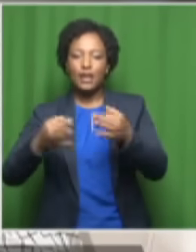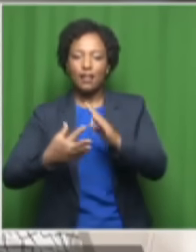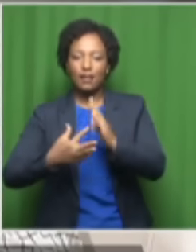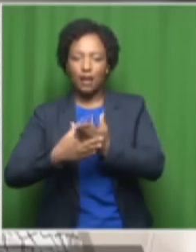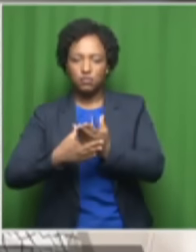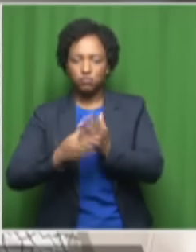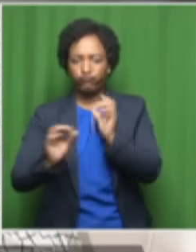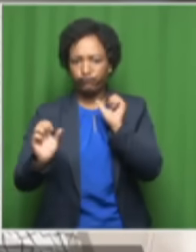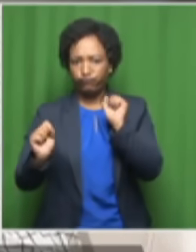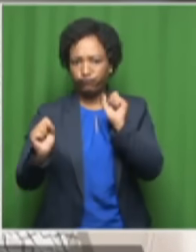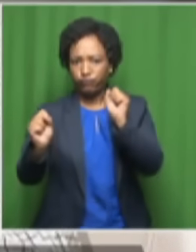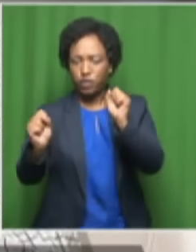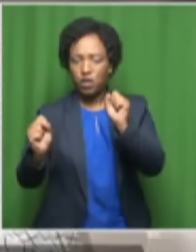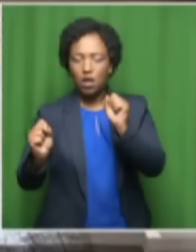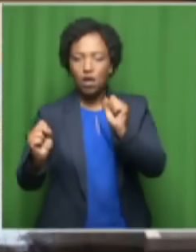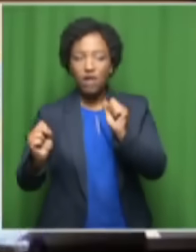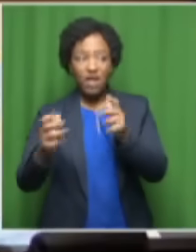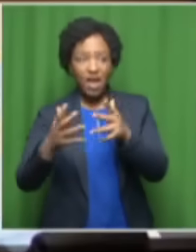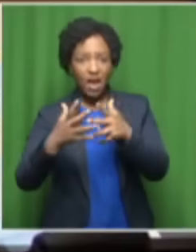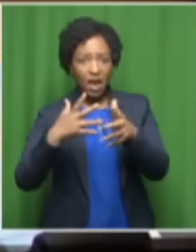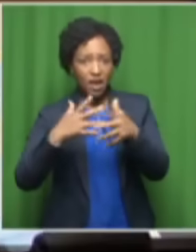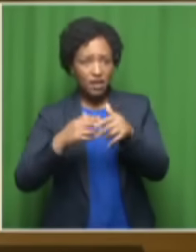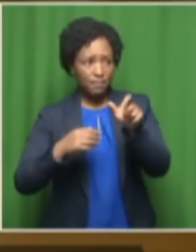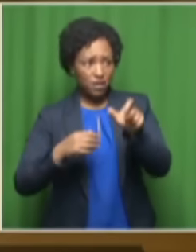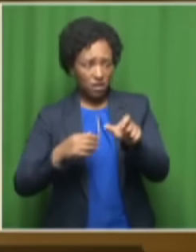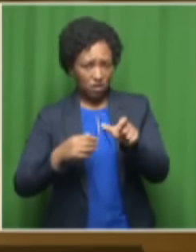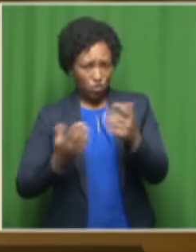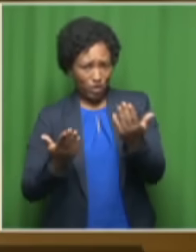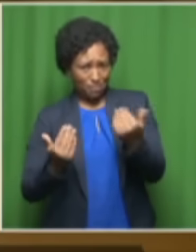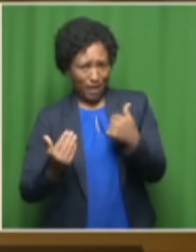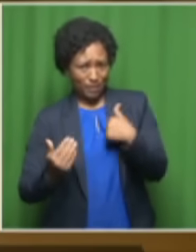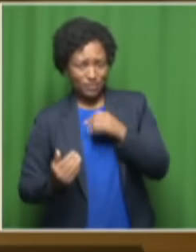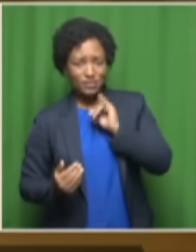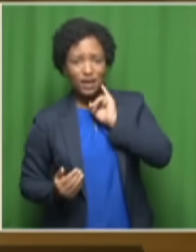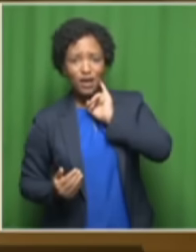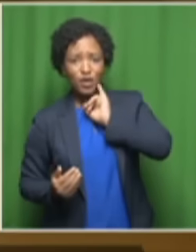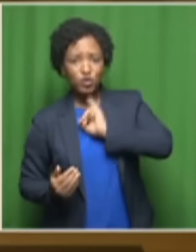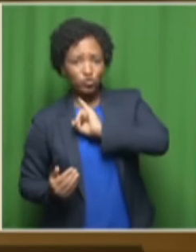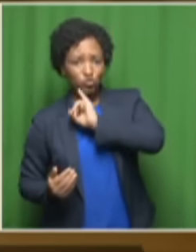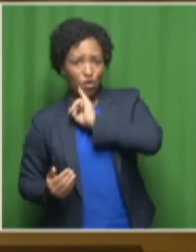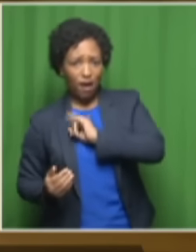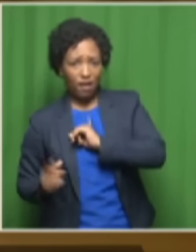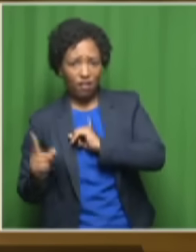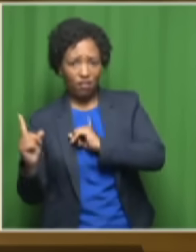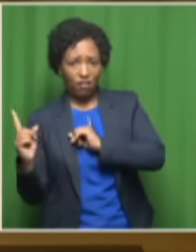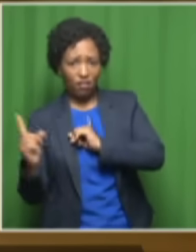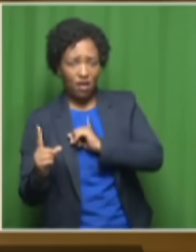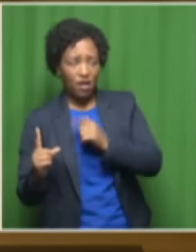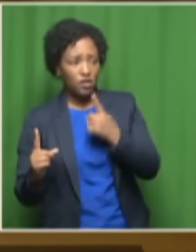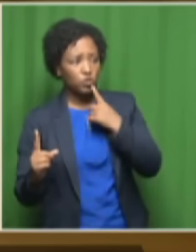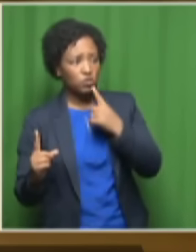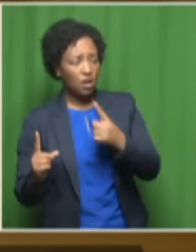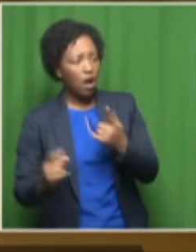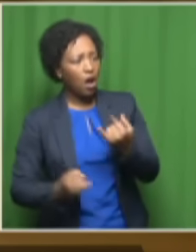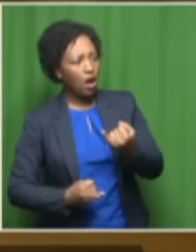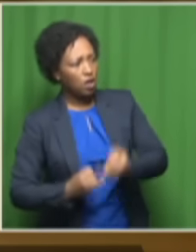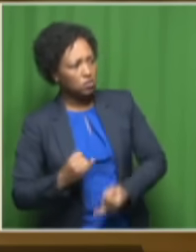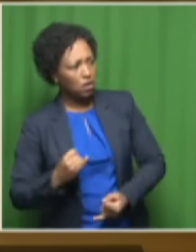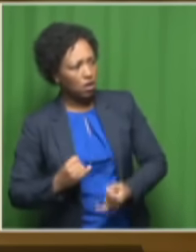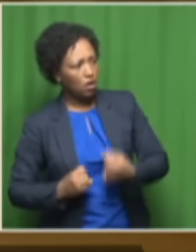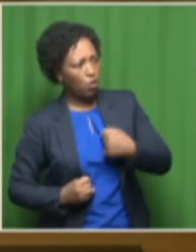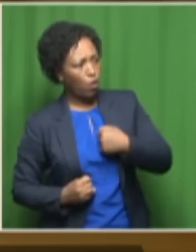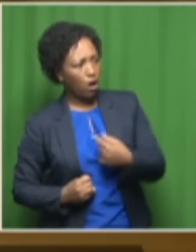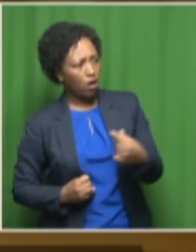to go there to say, if we committed genocide, it was by accident because Hamas used them